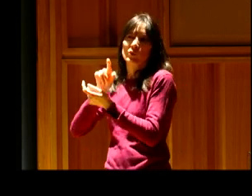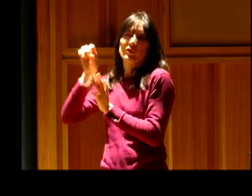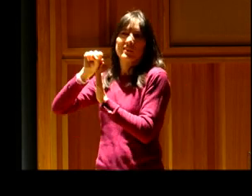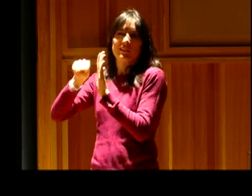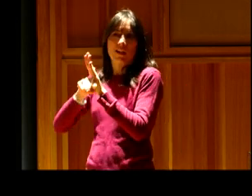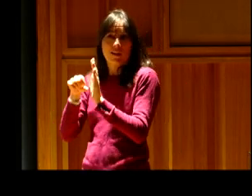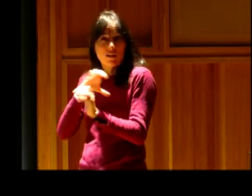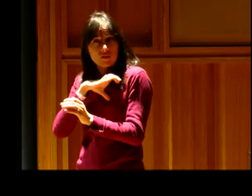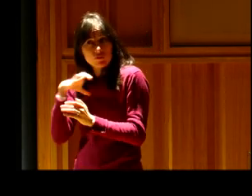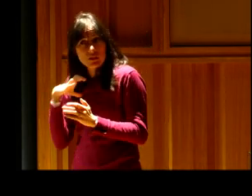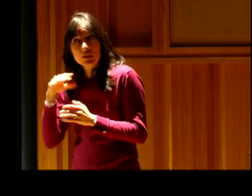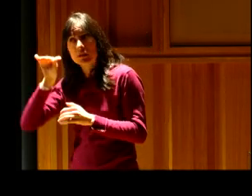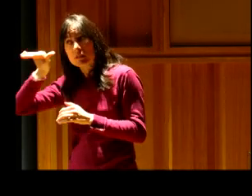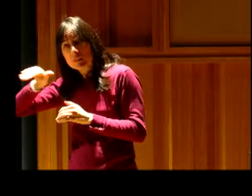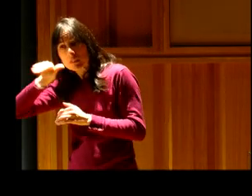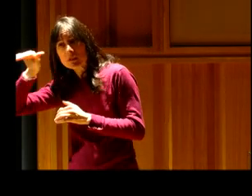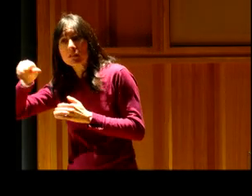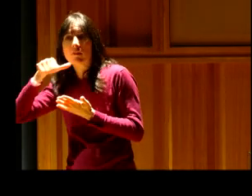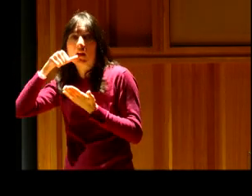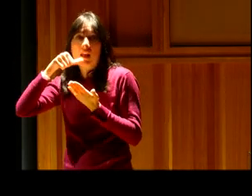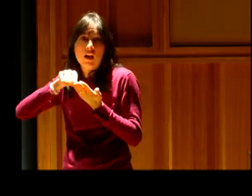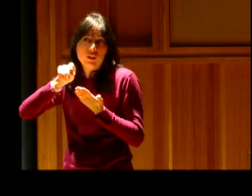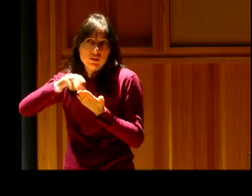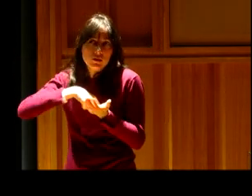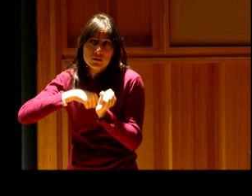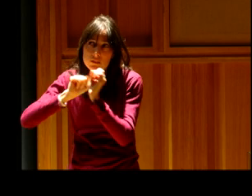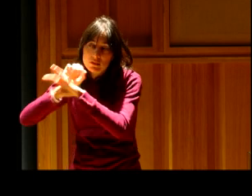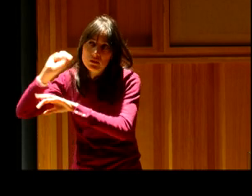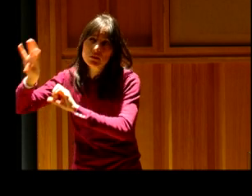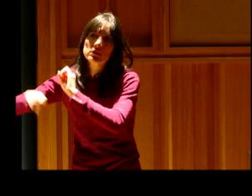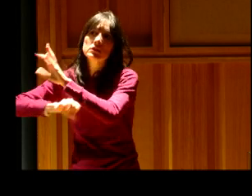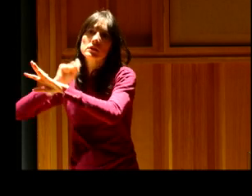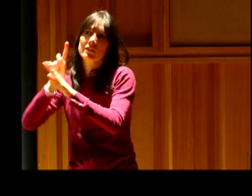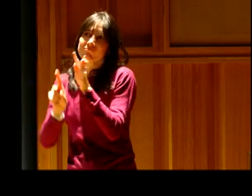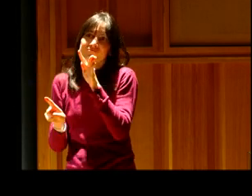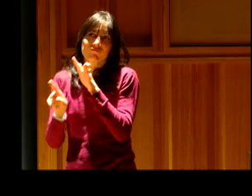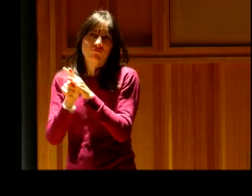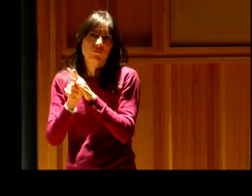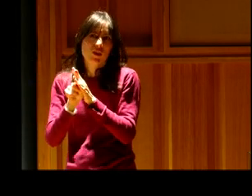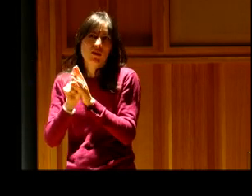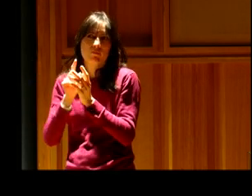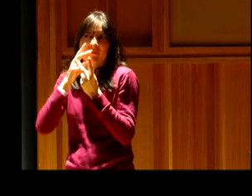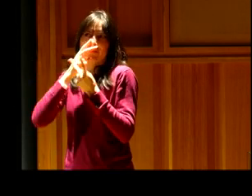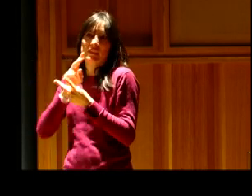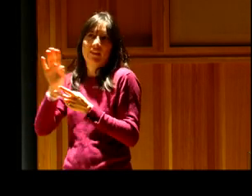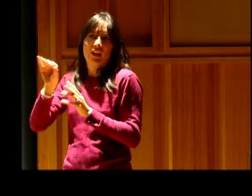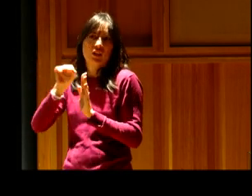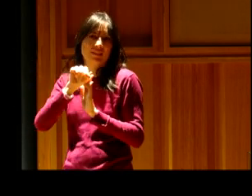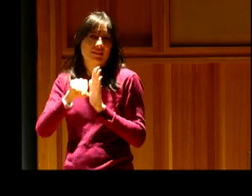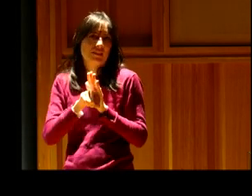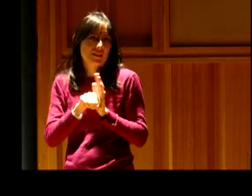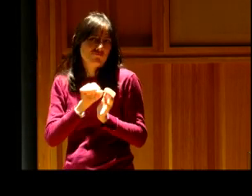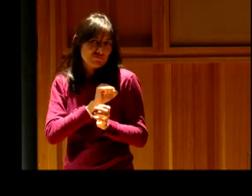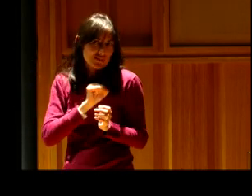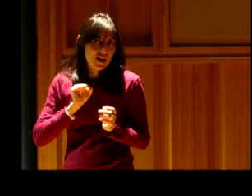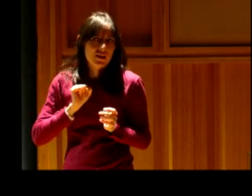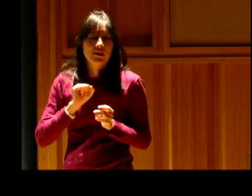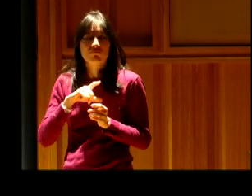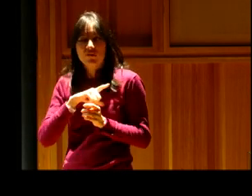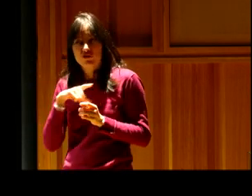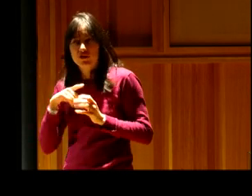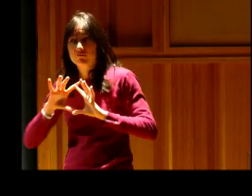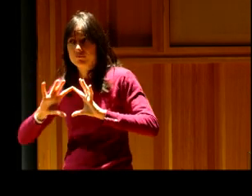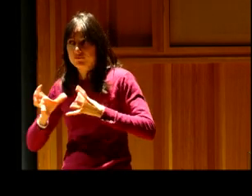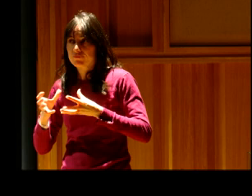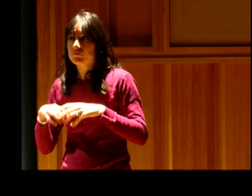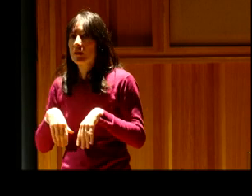Massachusetts. They wrote letters. They showed up in their legislators' offices. And during the campaign for